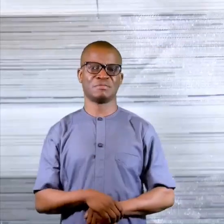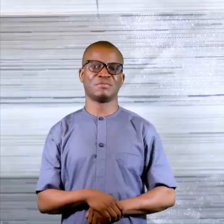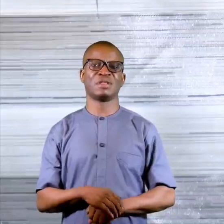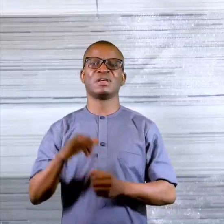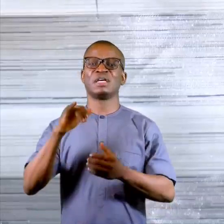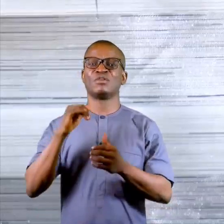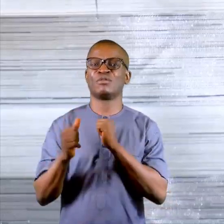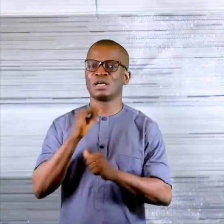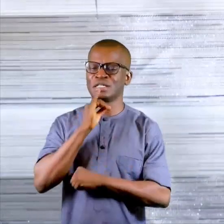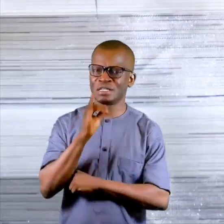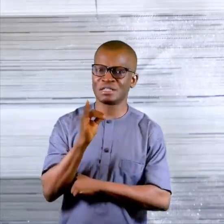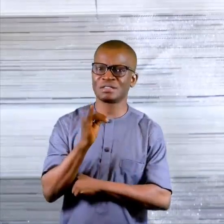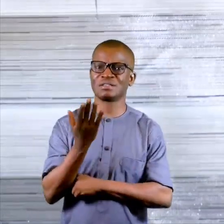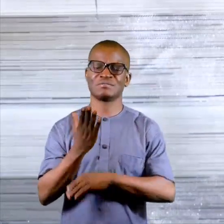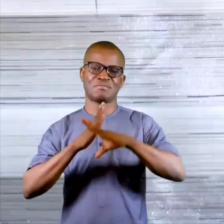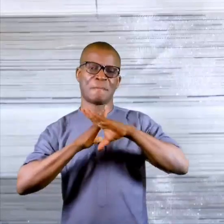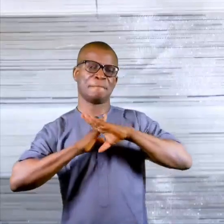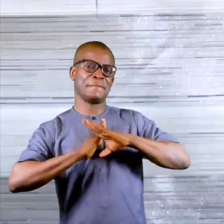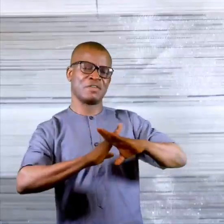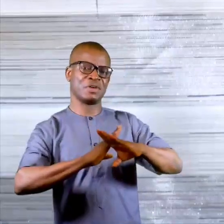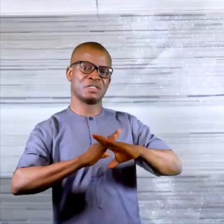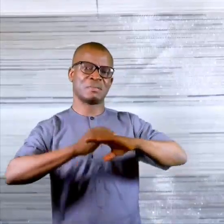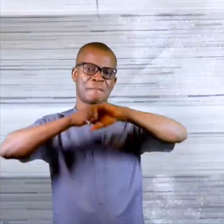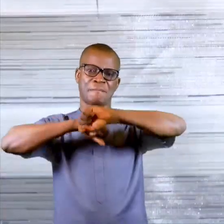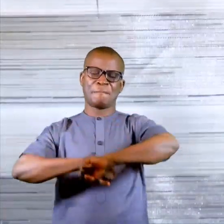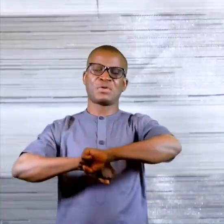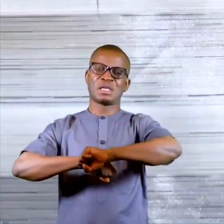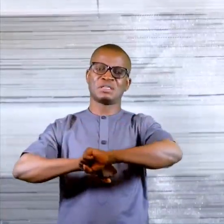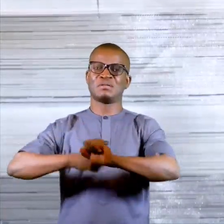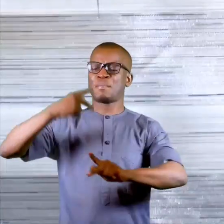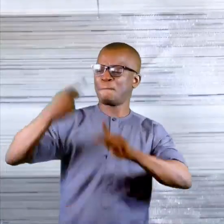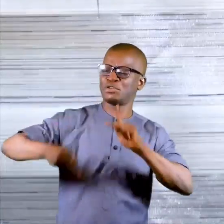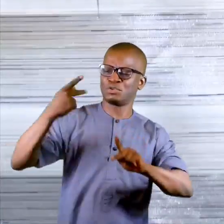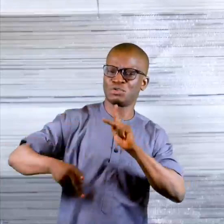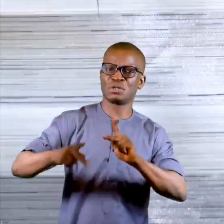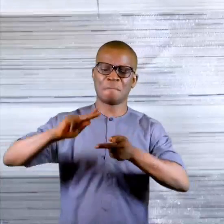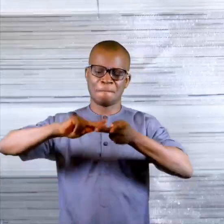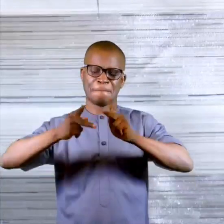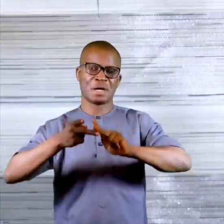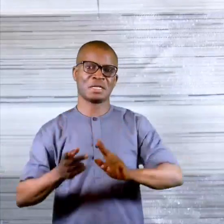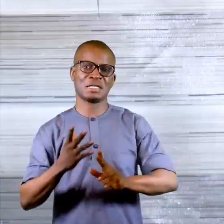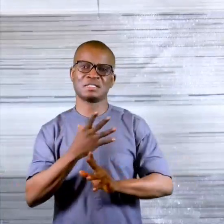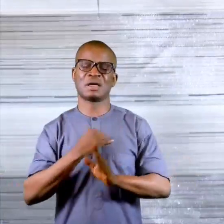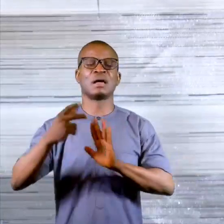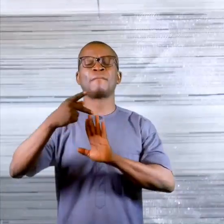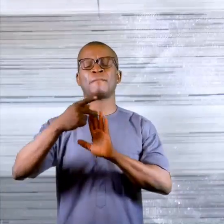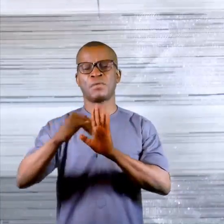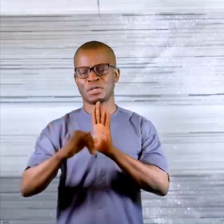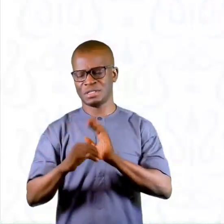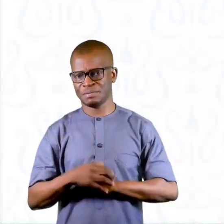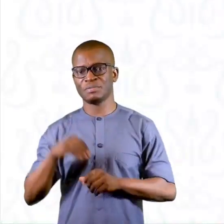using, which is prevention, protection, prosecution, partnership, and